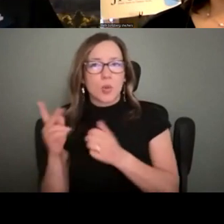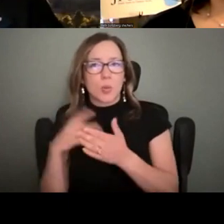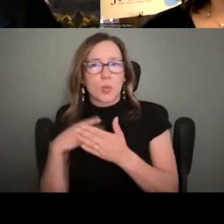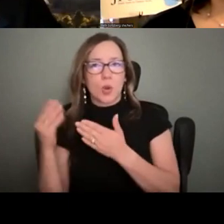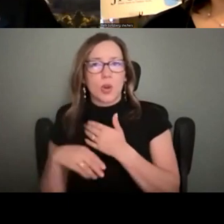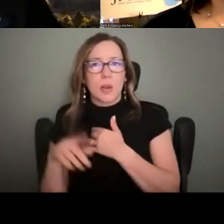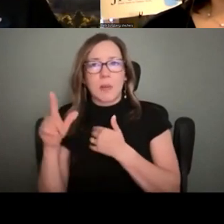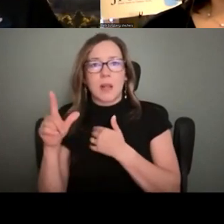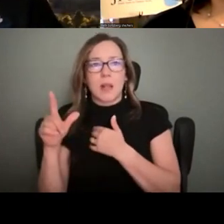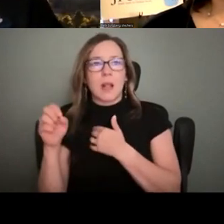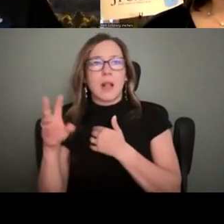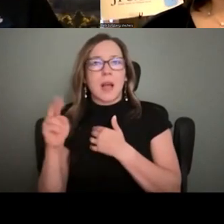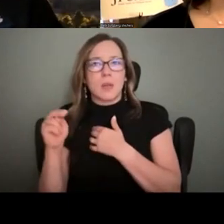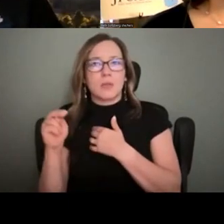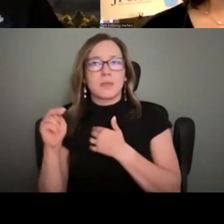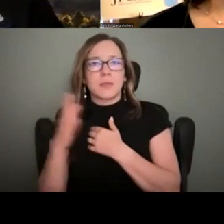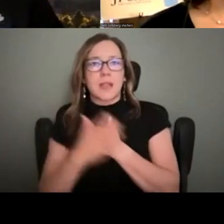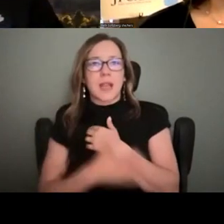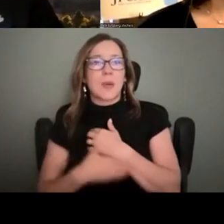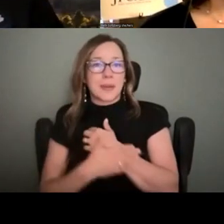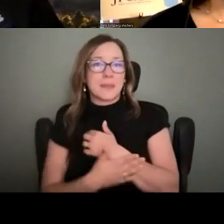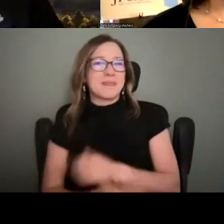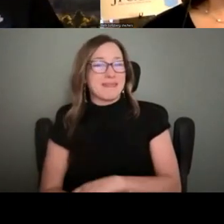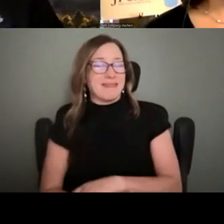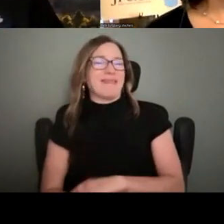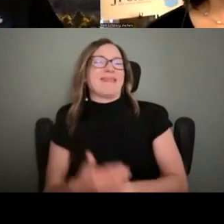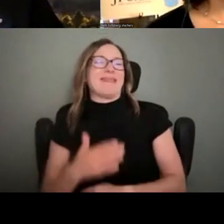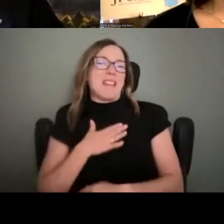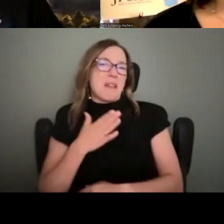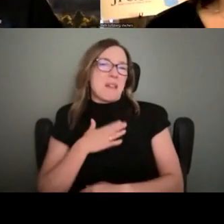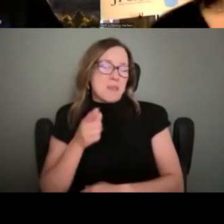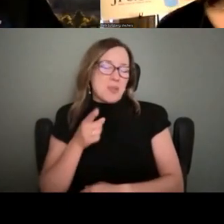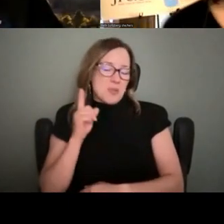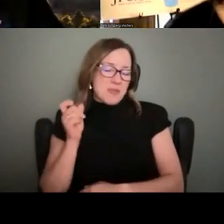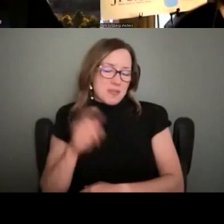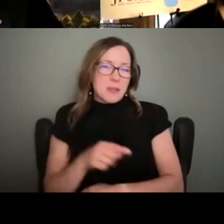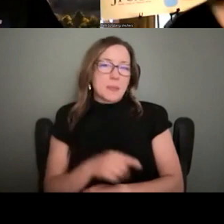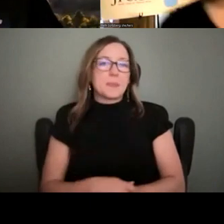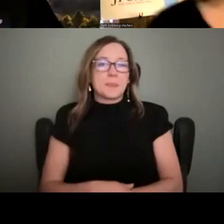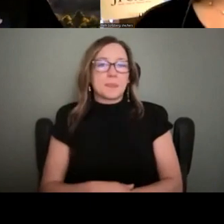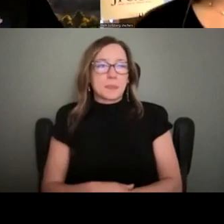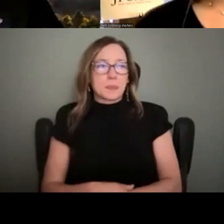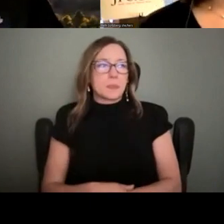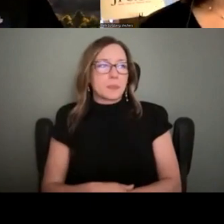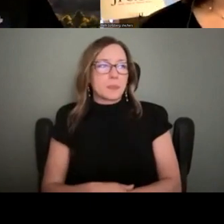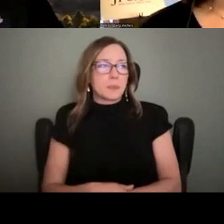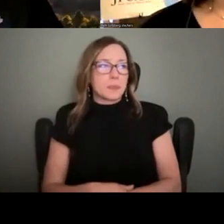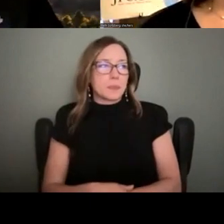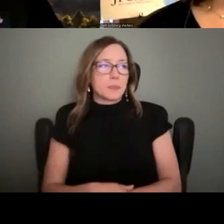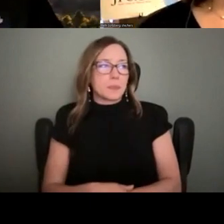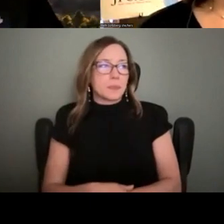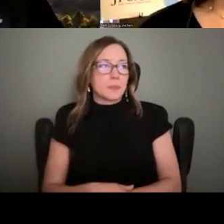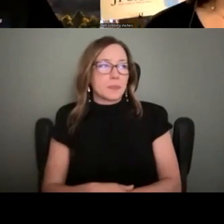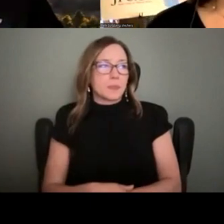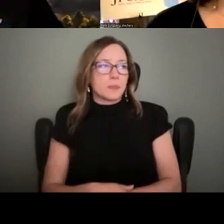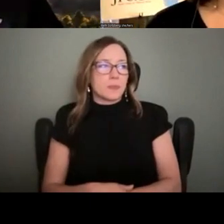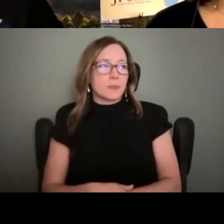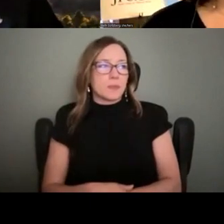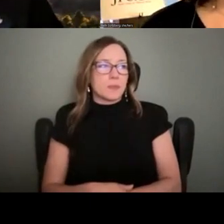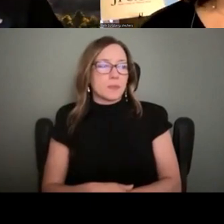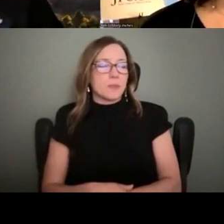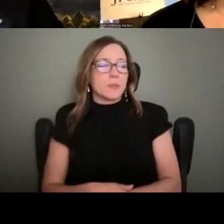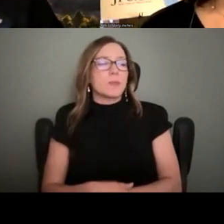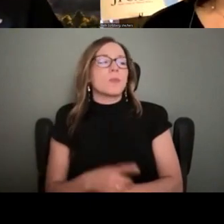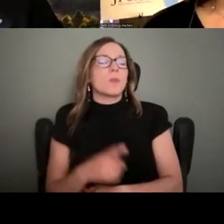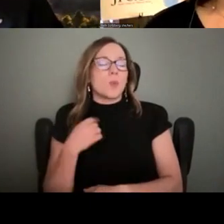County? So happy that question was asked. So we have, we've really